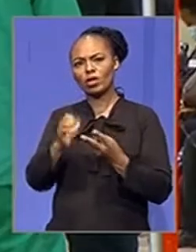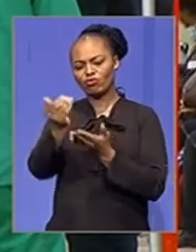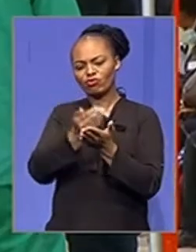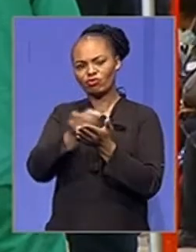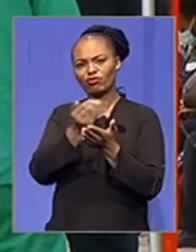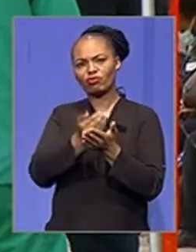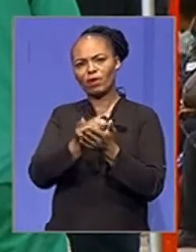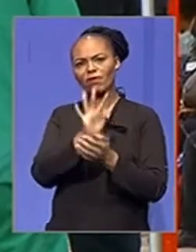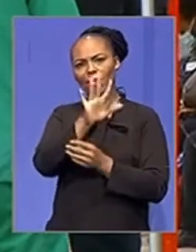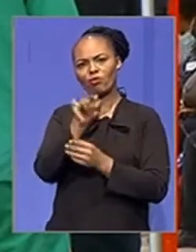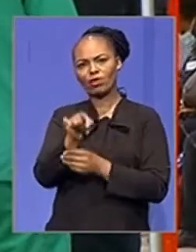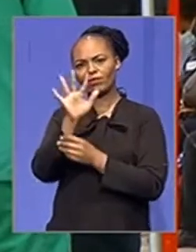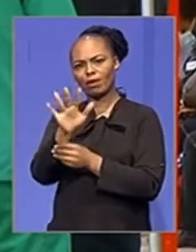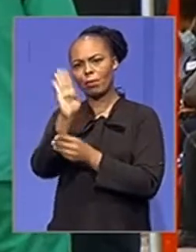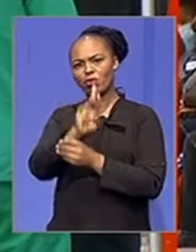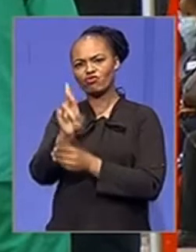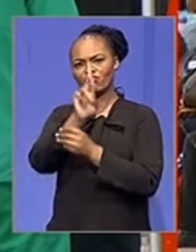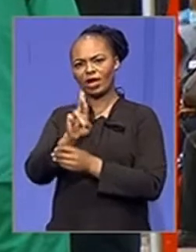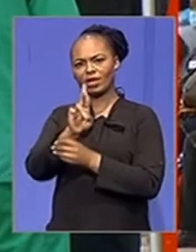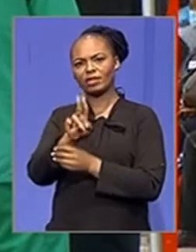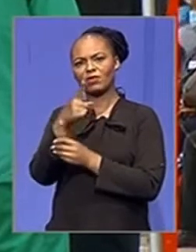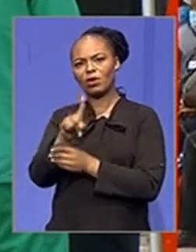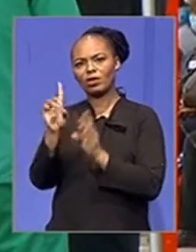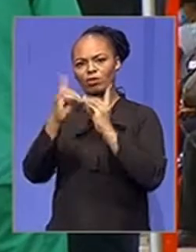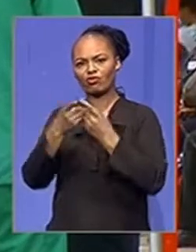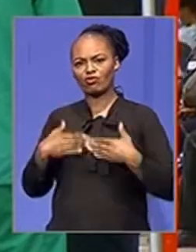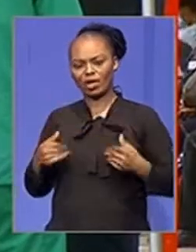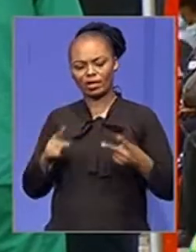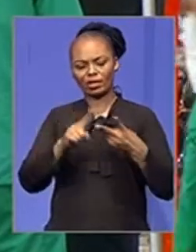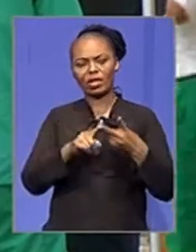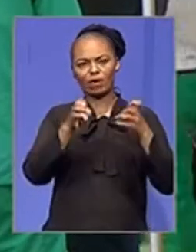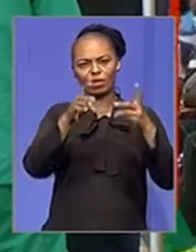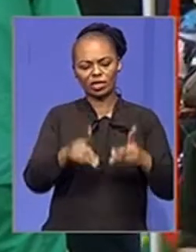3.5 tša diranta go kgoro ya maphelo, thuto le tlhabollo ya selegae.